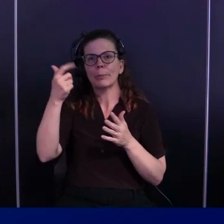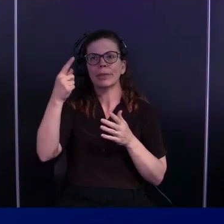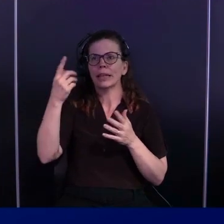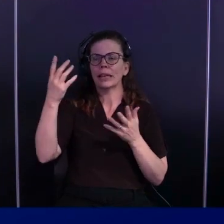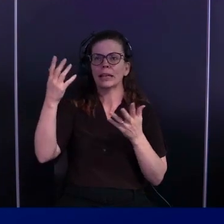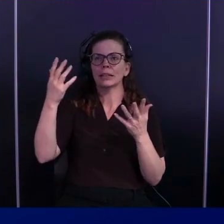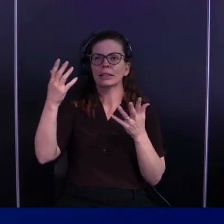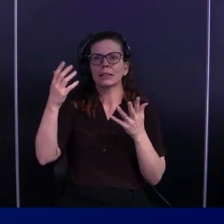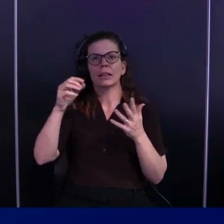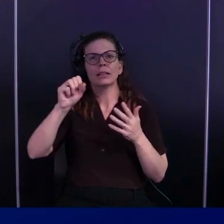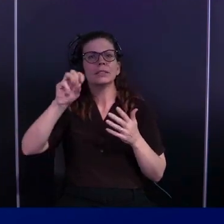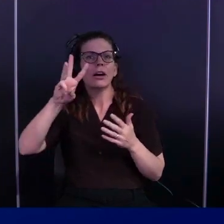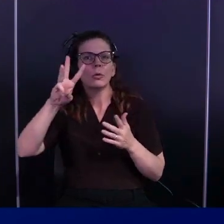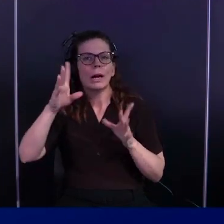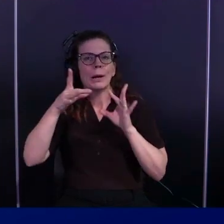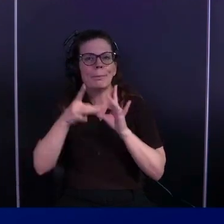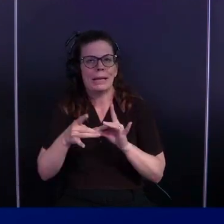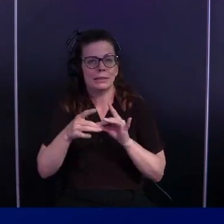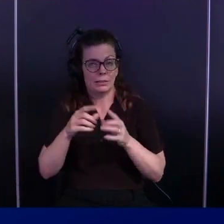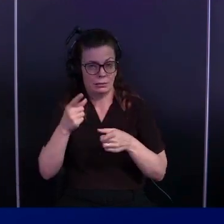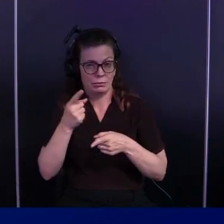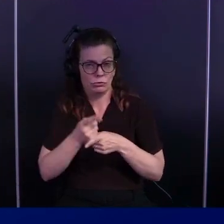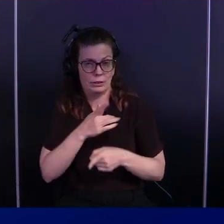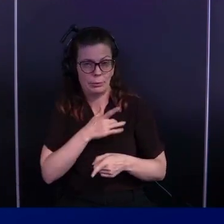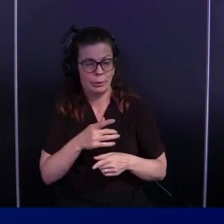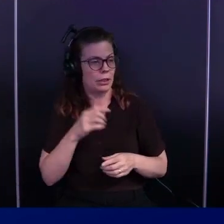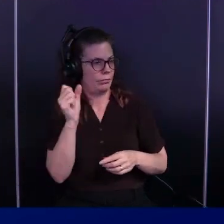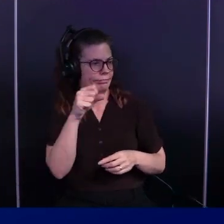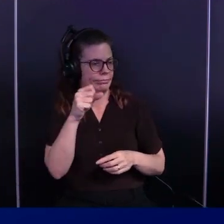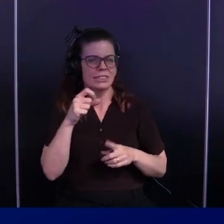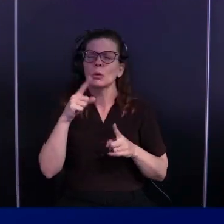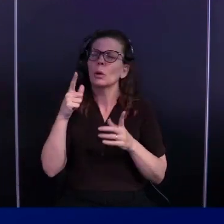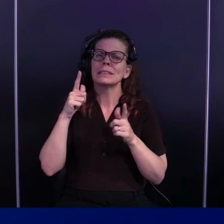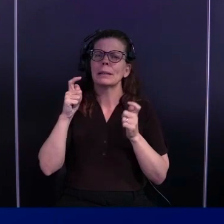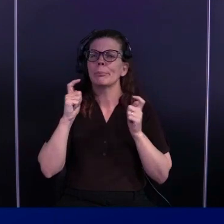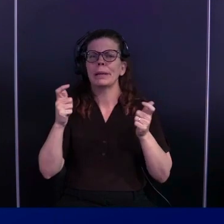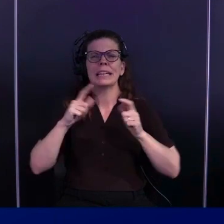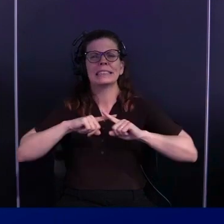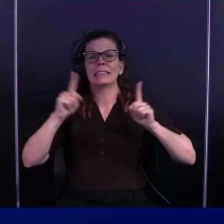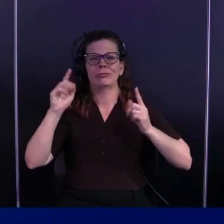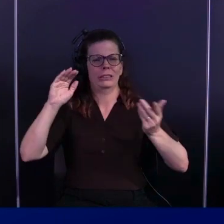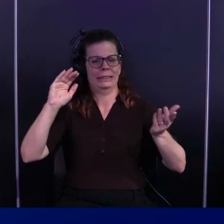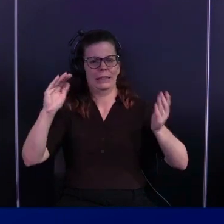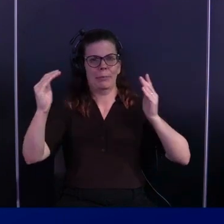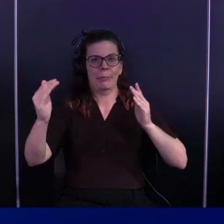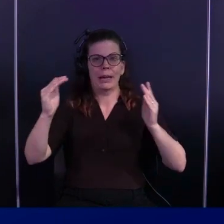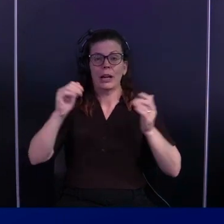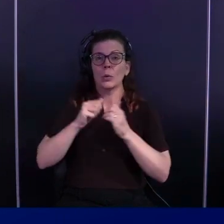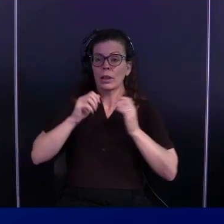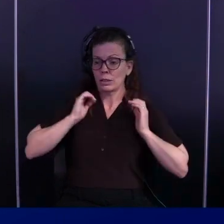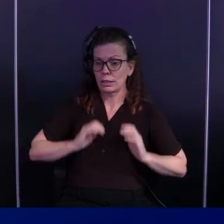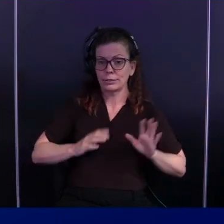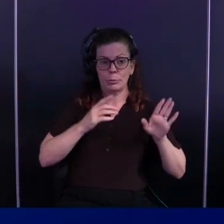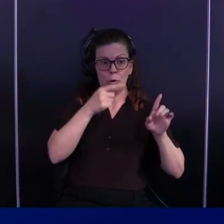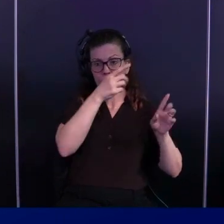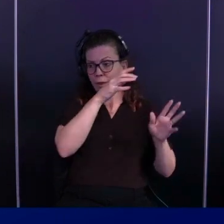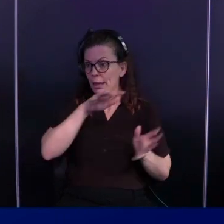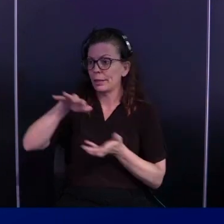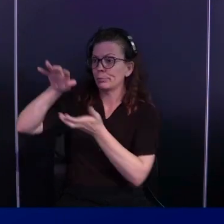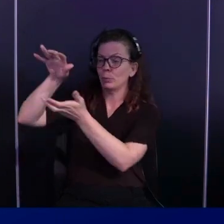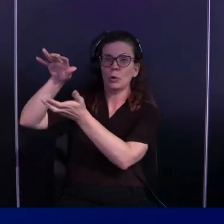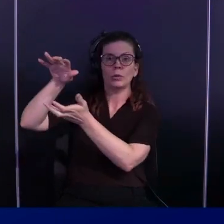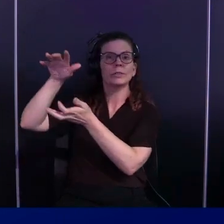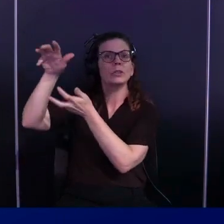is software-based, typically, right? So what are the big differences that you see with customers moving to the cloud that